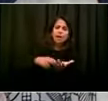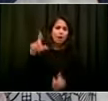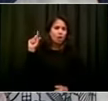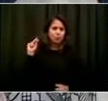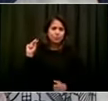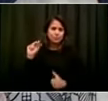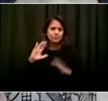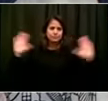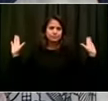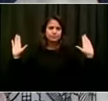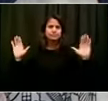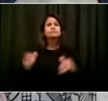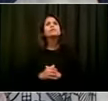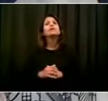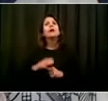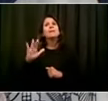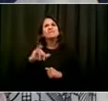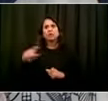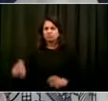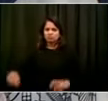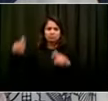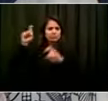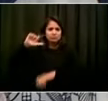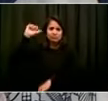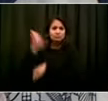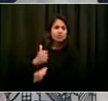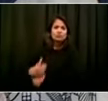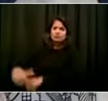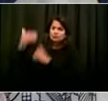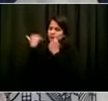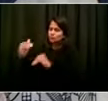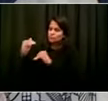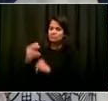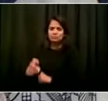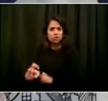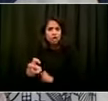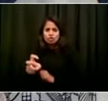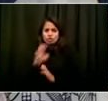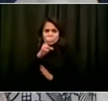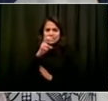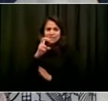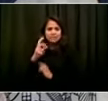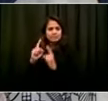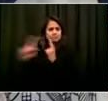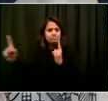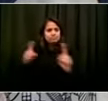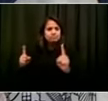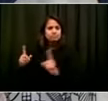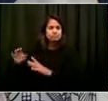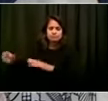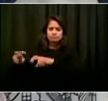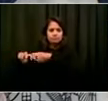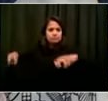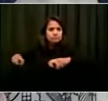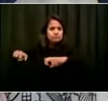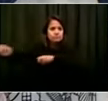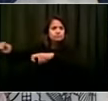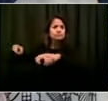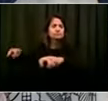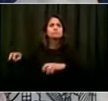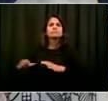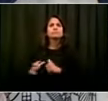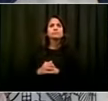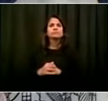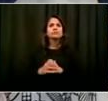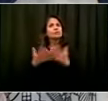even worse situation in the spring. So the difference now is once you say you're closing non-essential businesses and closing schools,